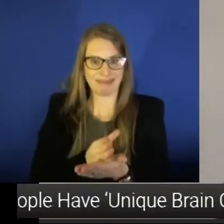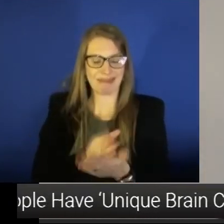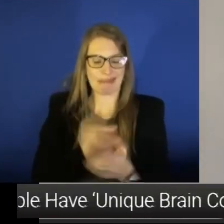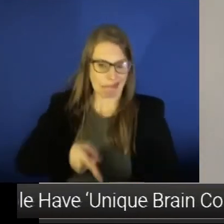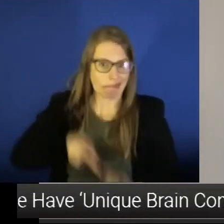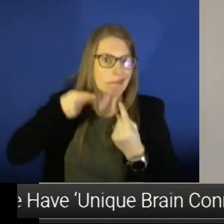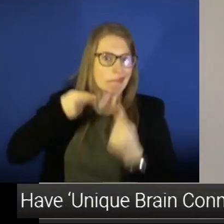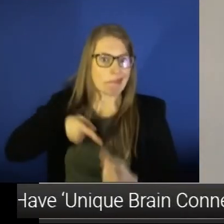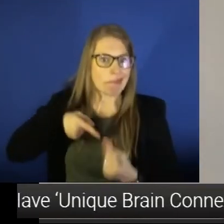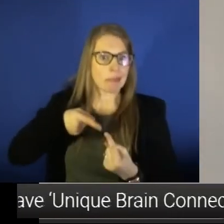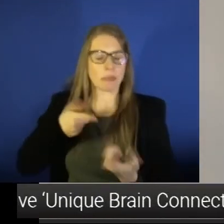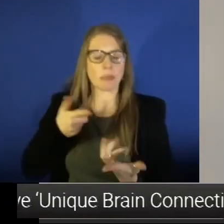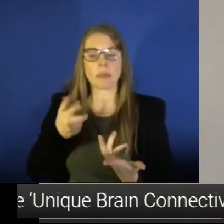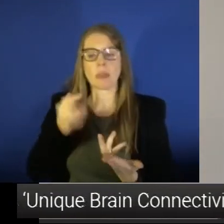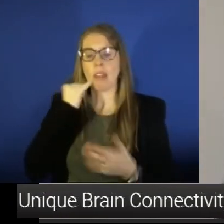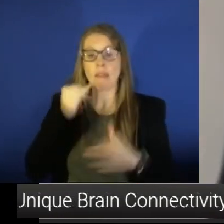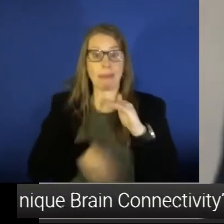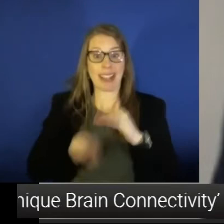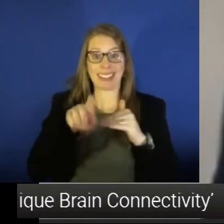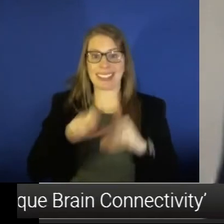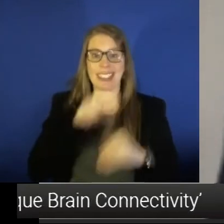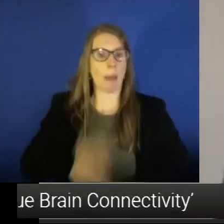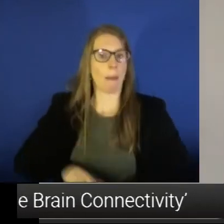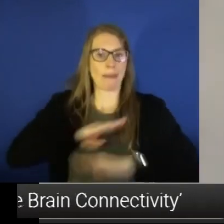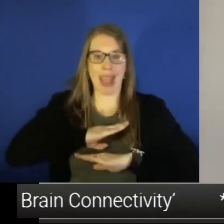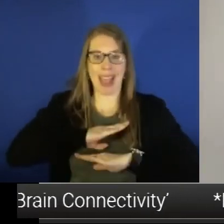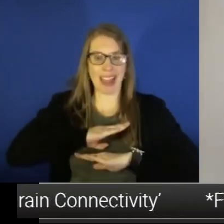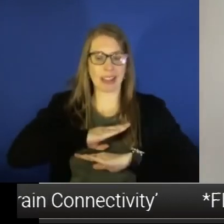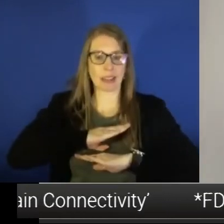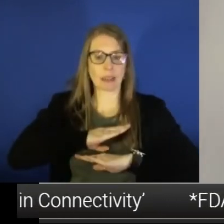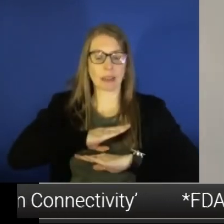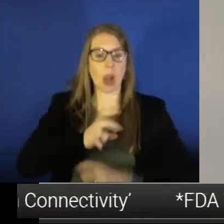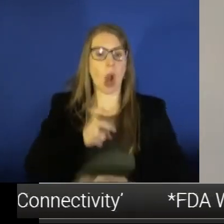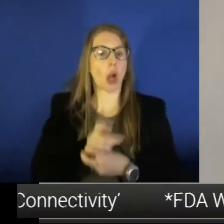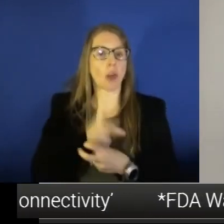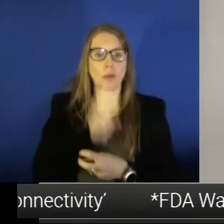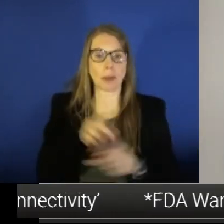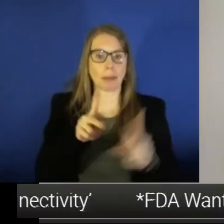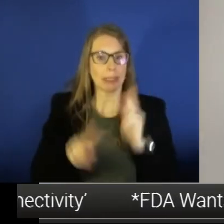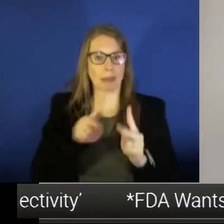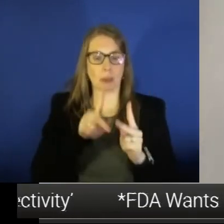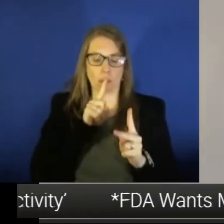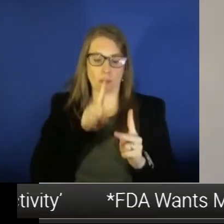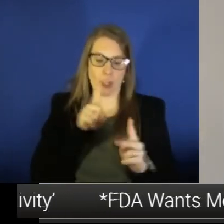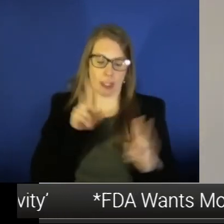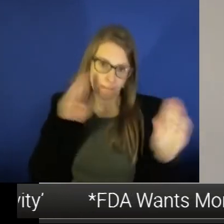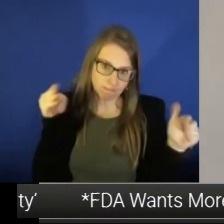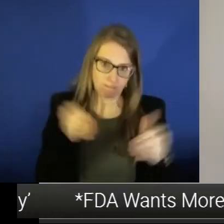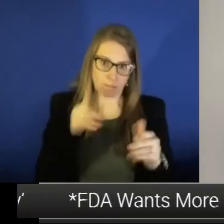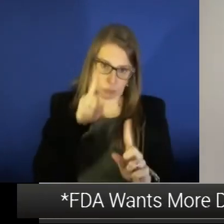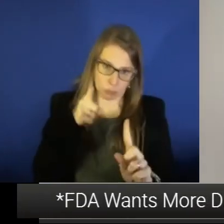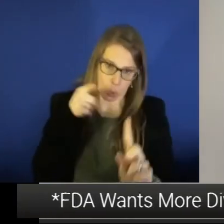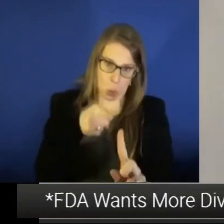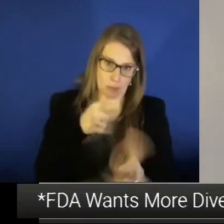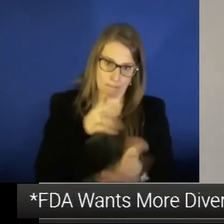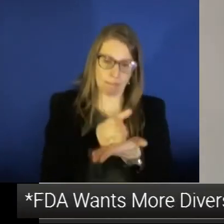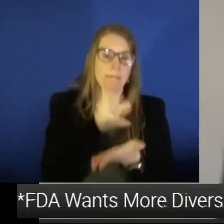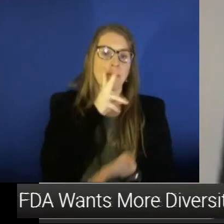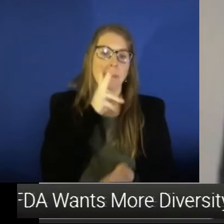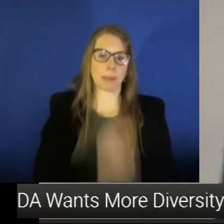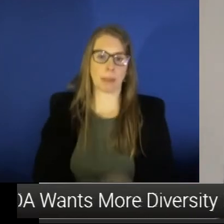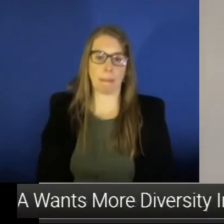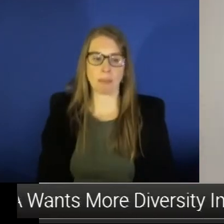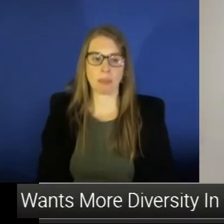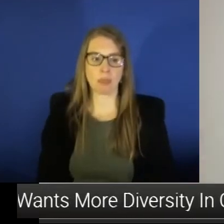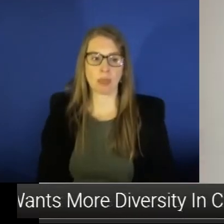if basic needs aren't met, it's hard for individuals to really focus on that goal of quitting smoking. And so I think we need